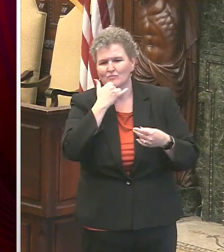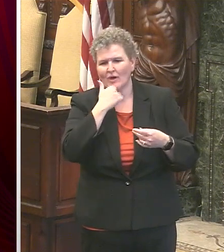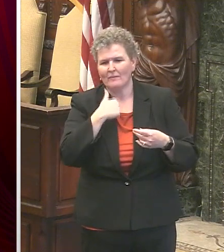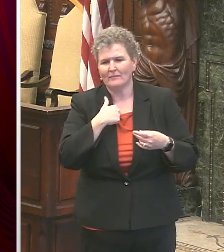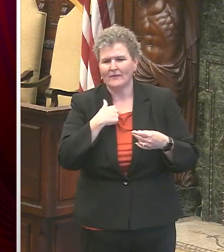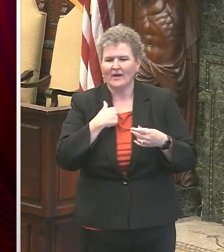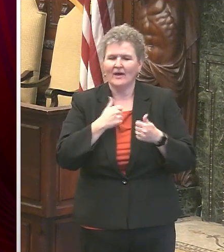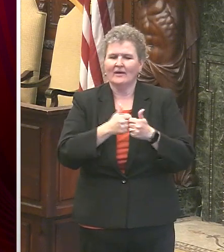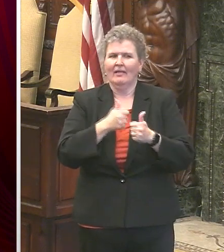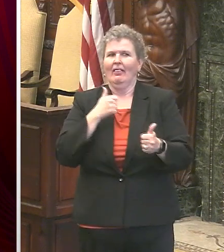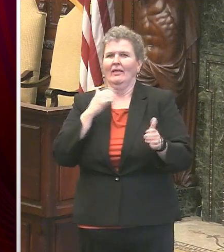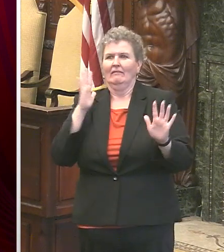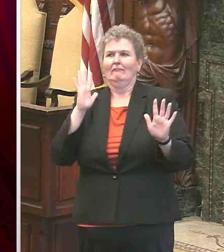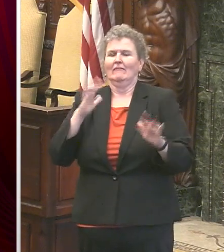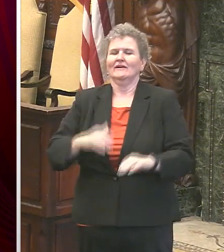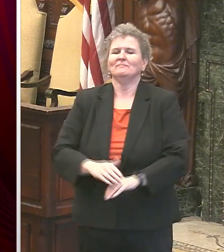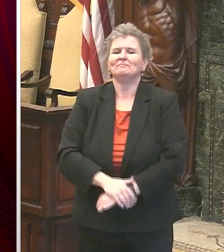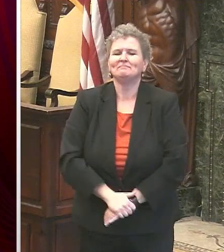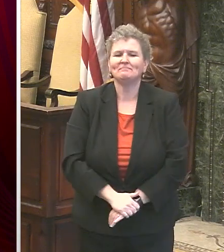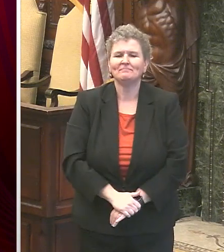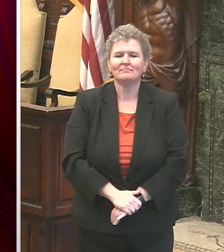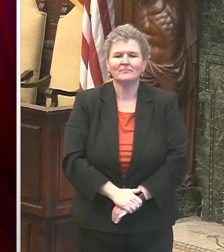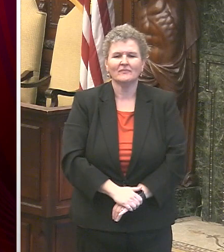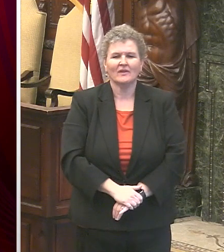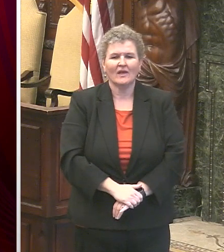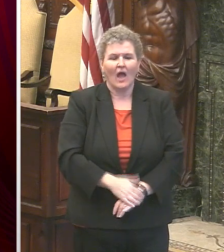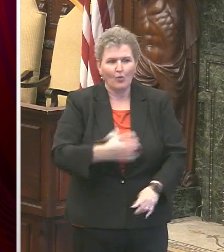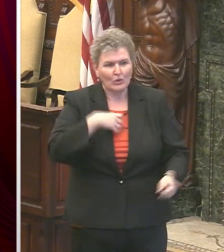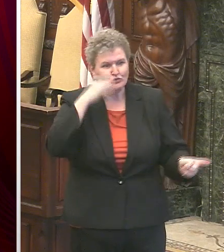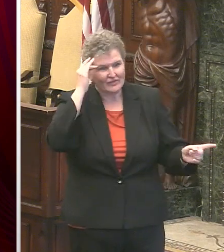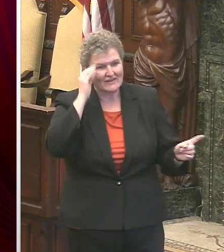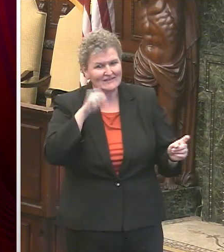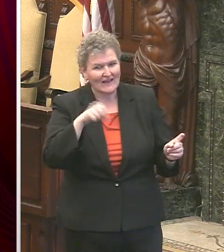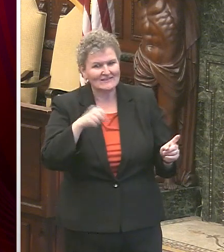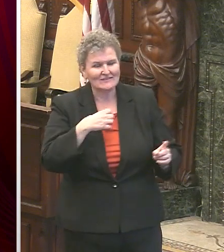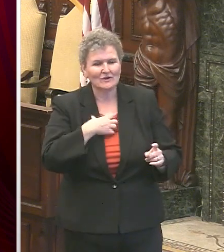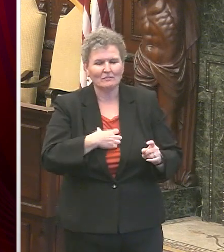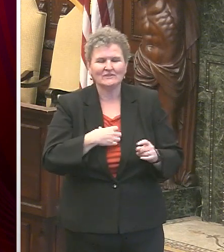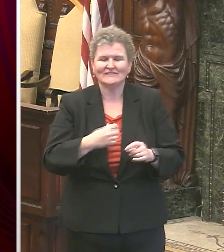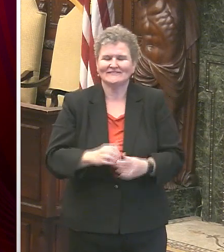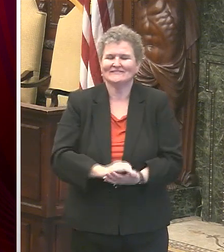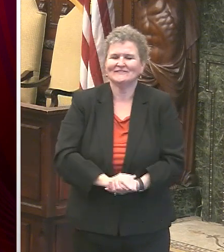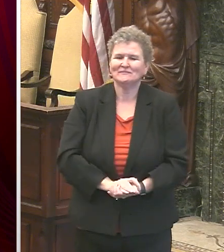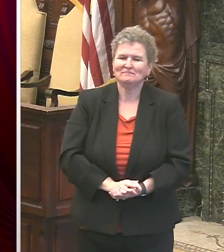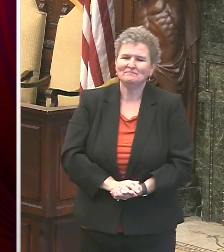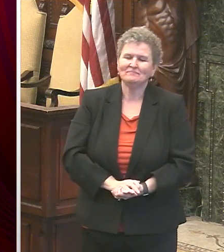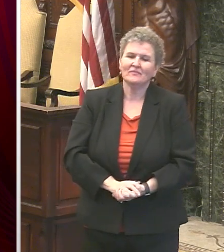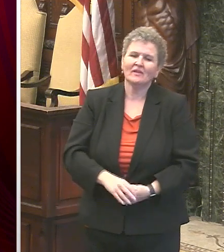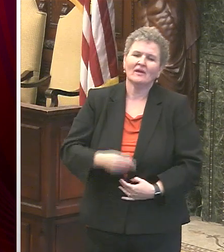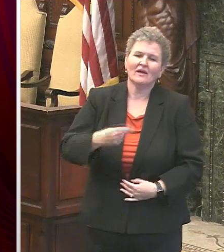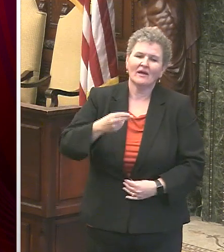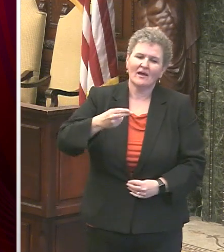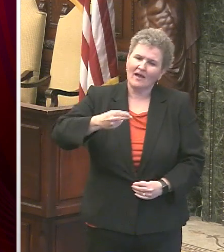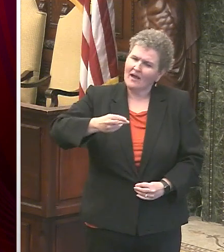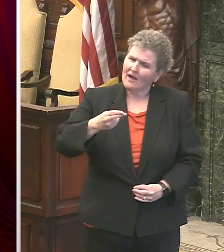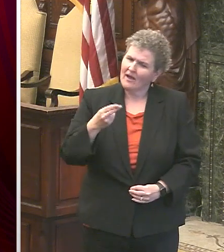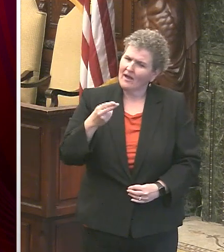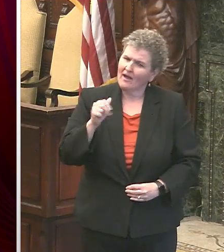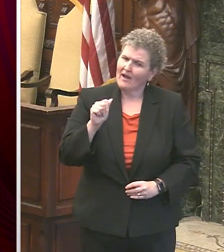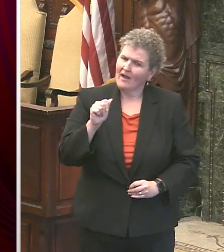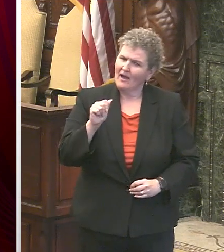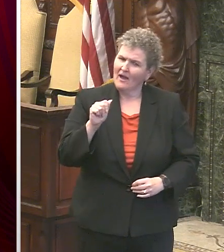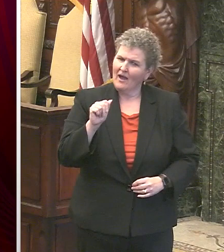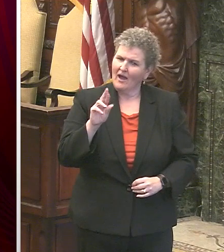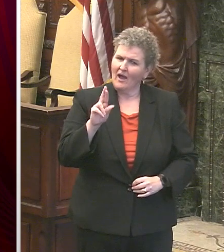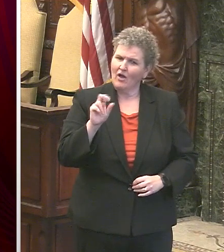Okay, thank you for that update. It's wishful thinking. We are going to move now to Argenis Figueroa of Univision.